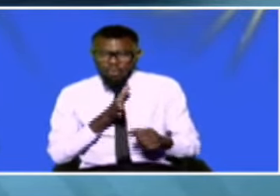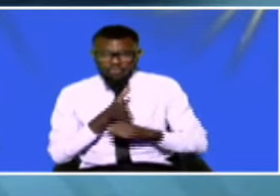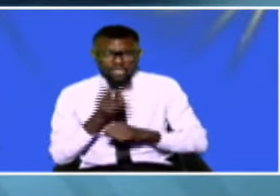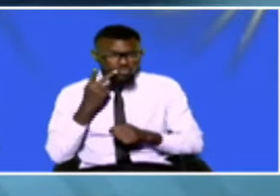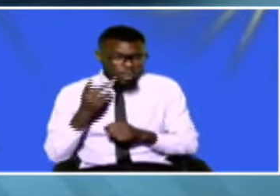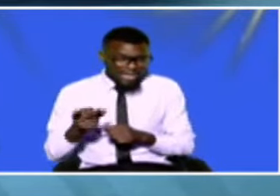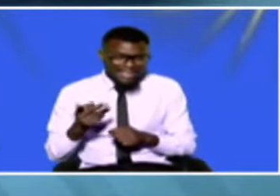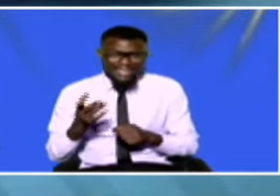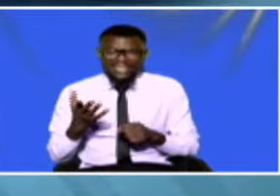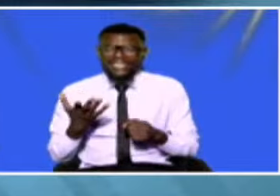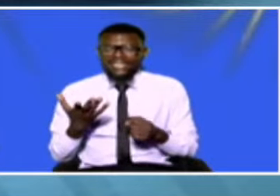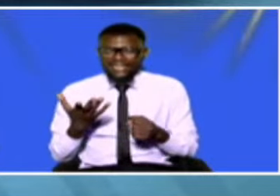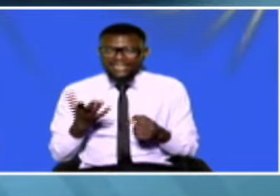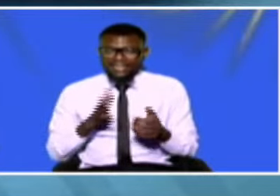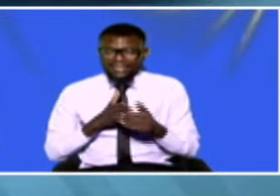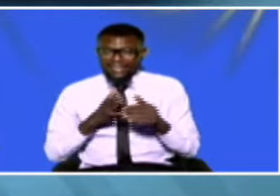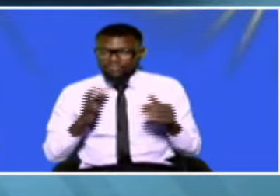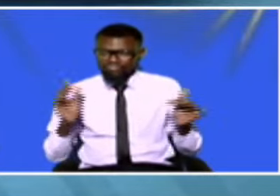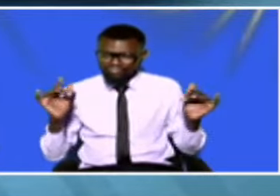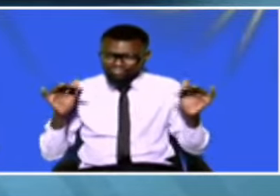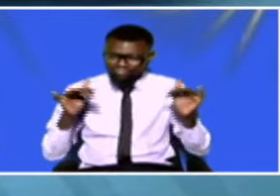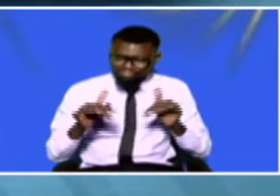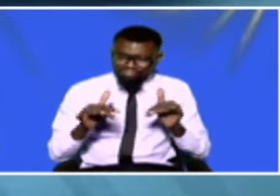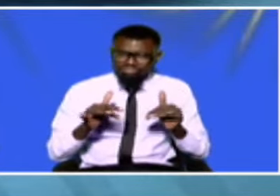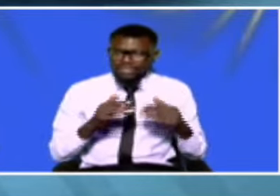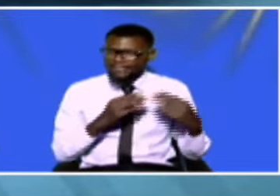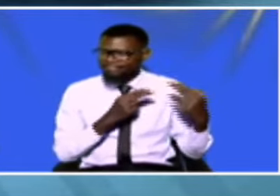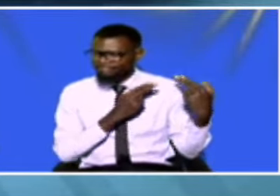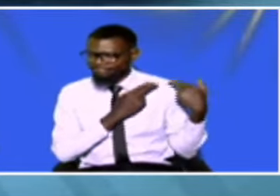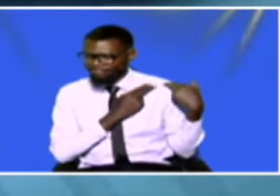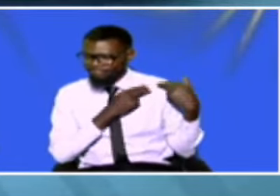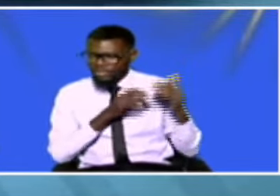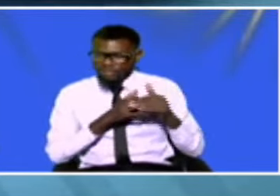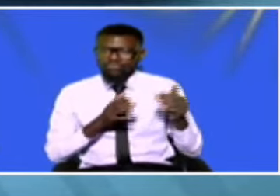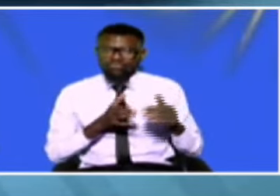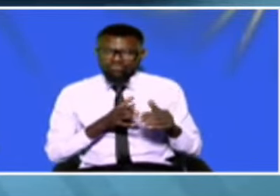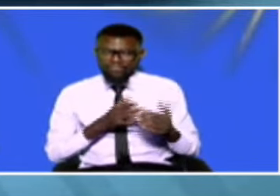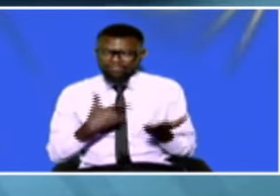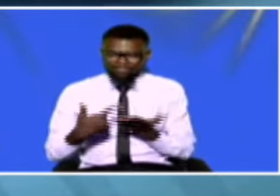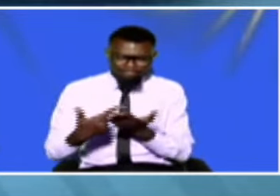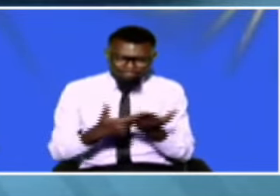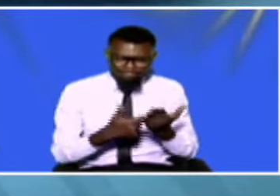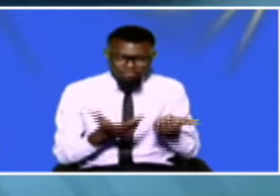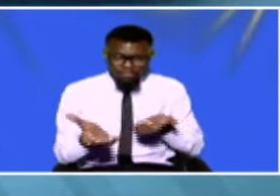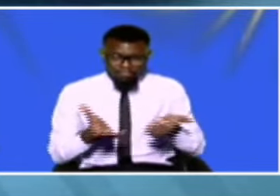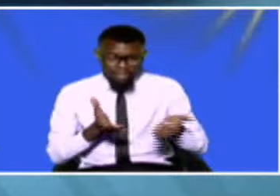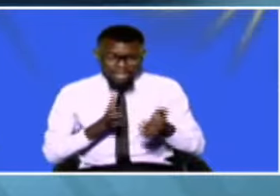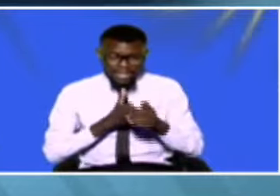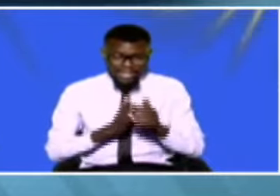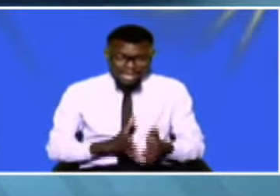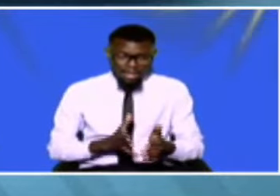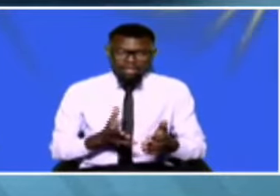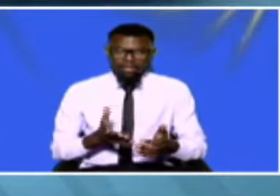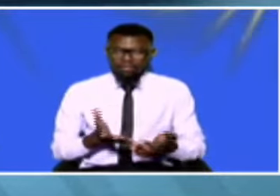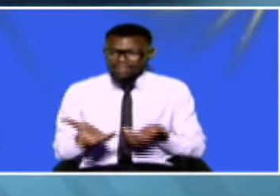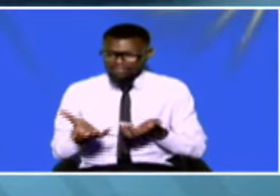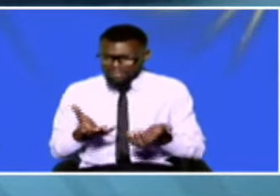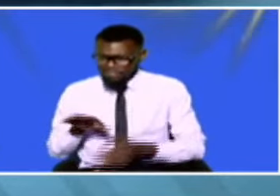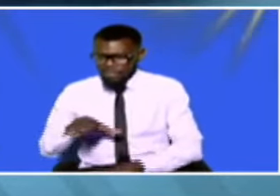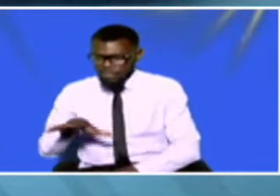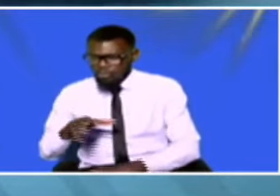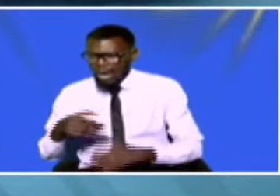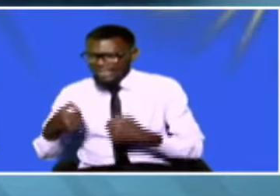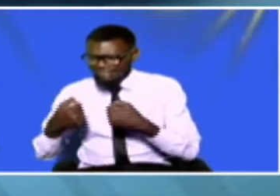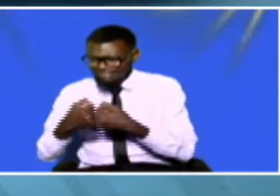interactive discussions on responsible leadership. This comes on the backdrop of business leaders navigating a challenging business environment marked